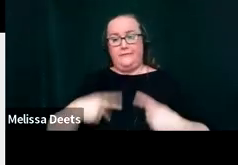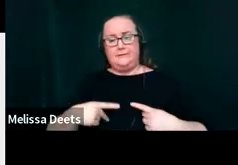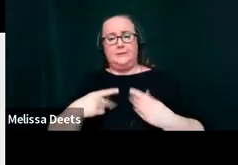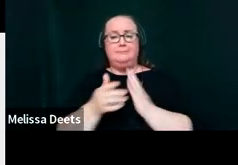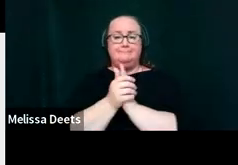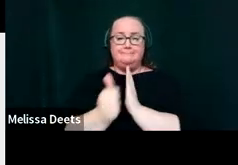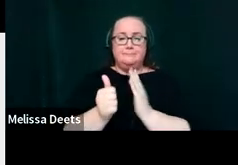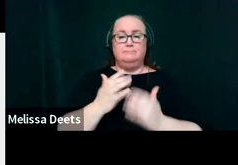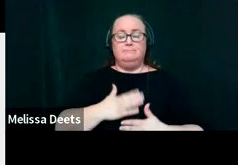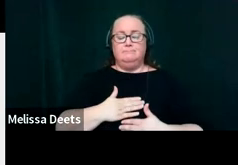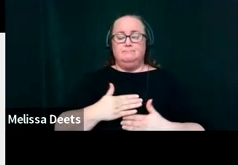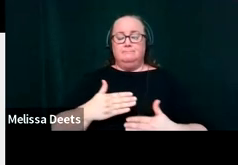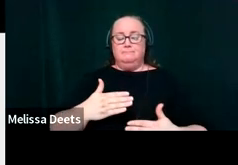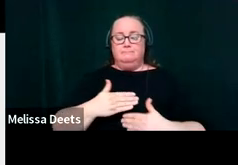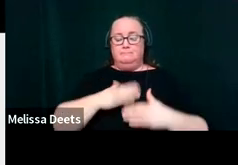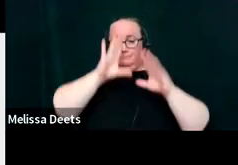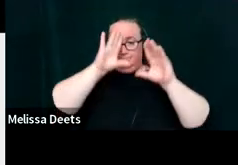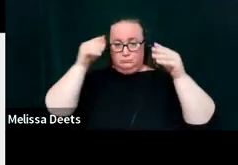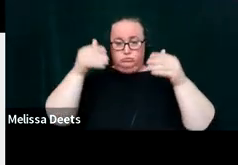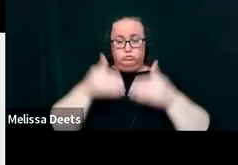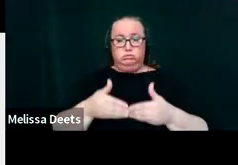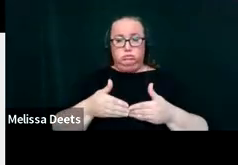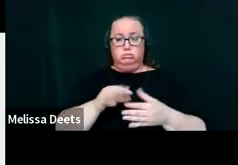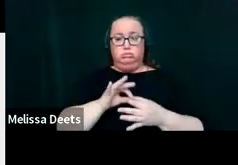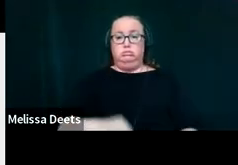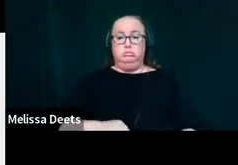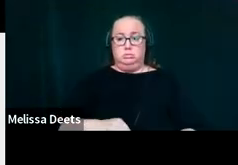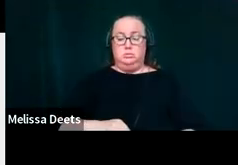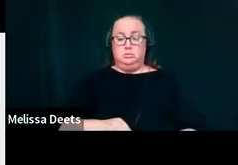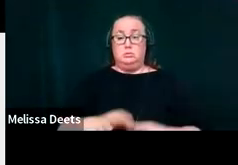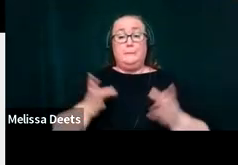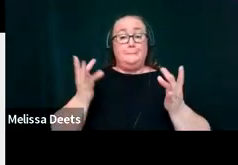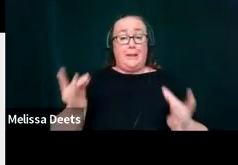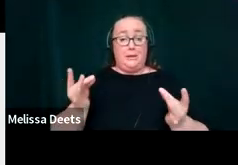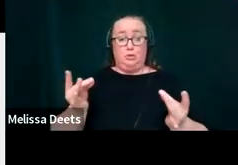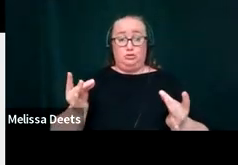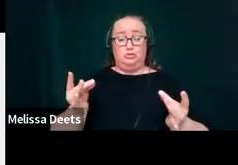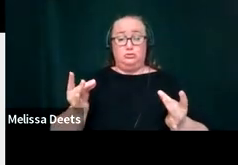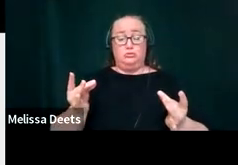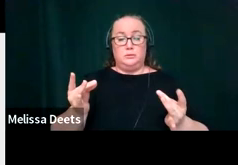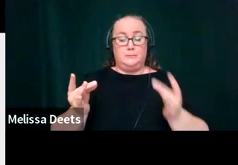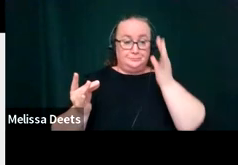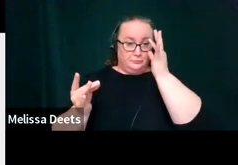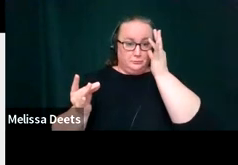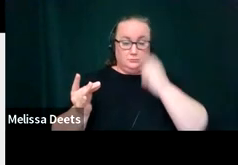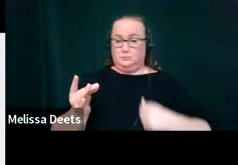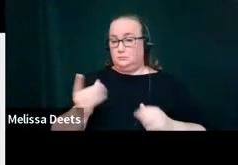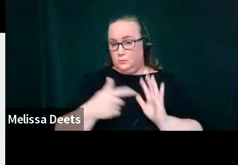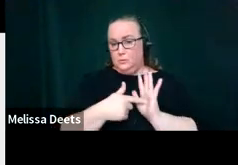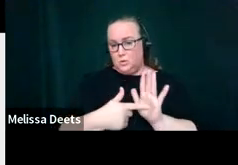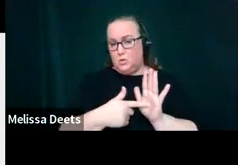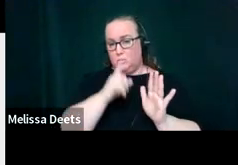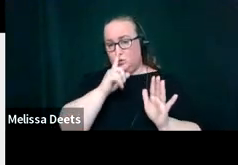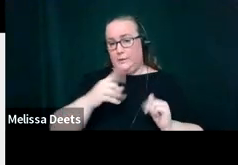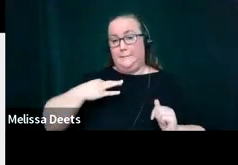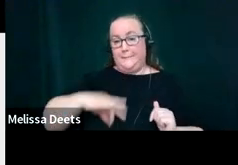deep breathing, and concentration. Meditation also has found to have beneficial effects